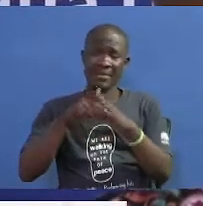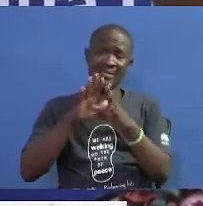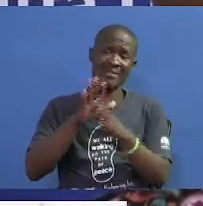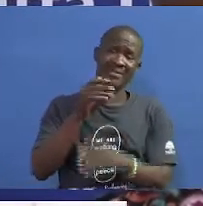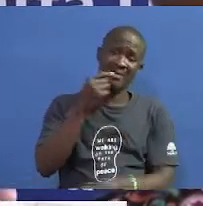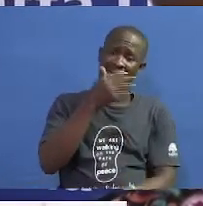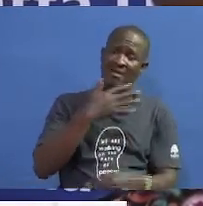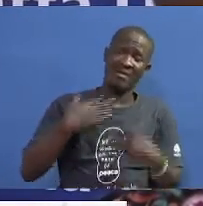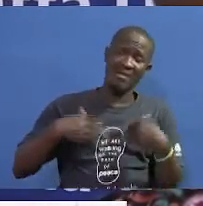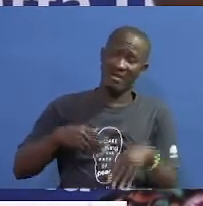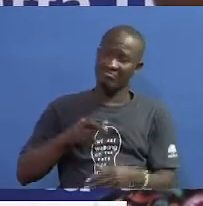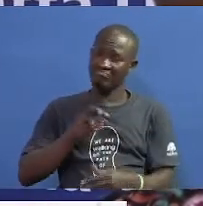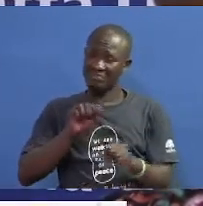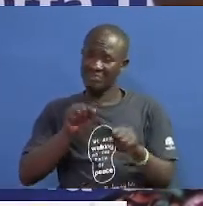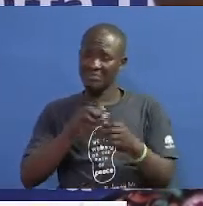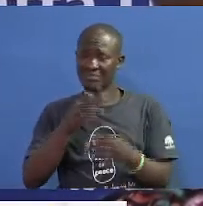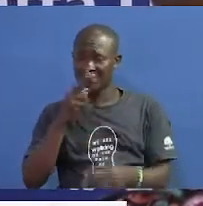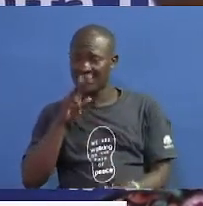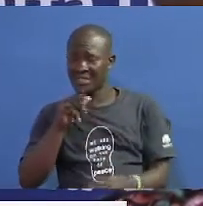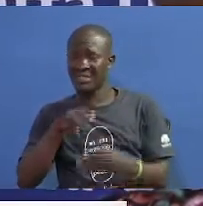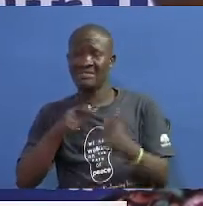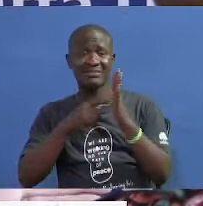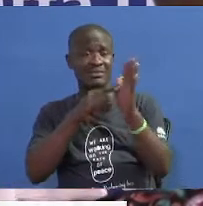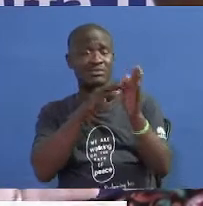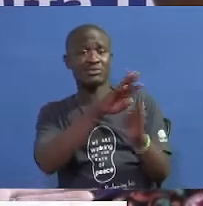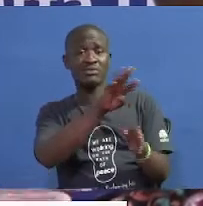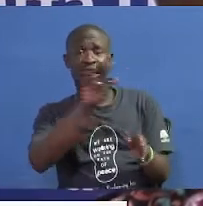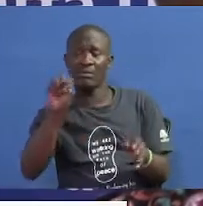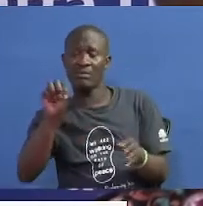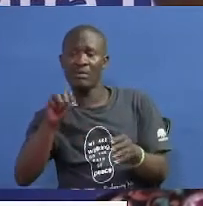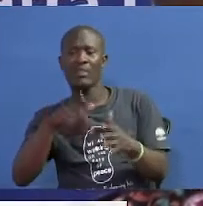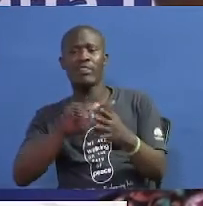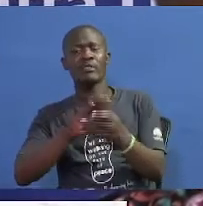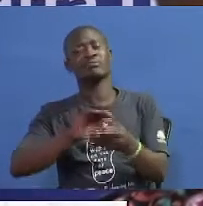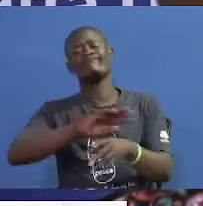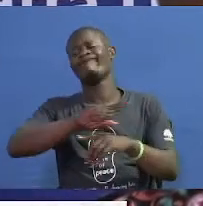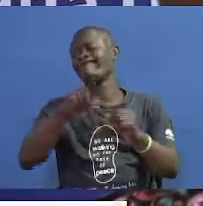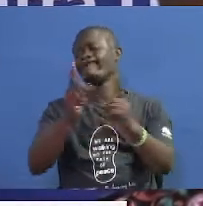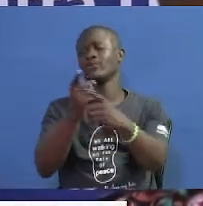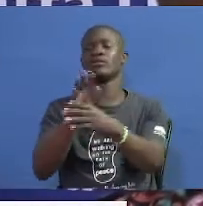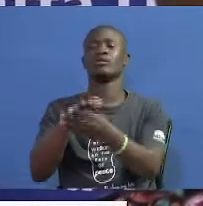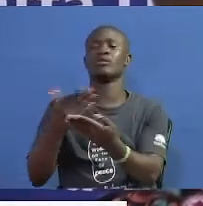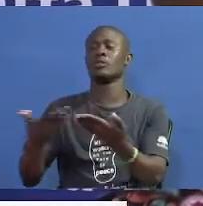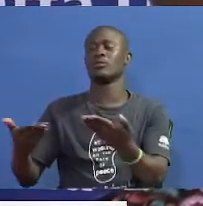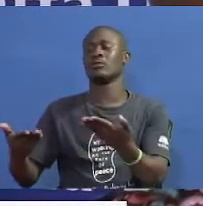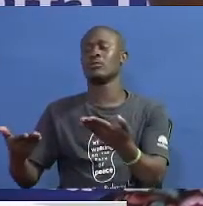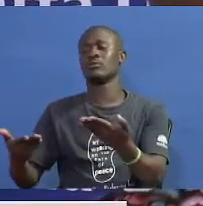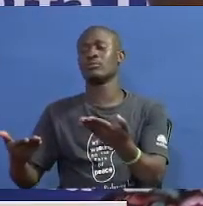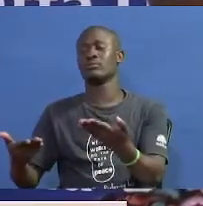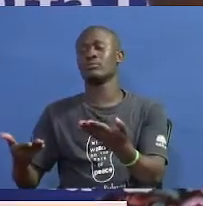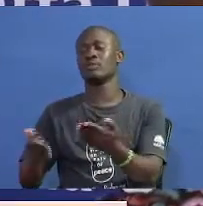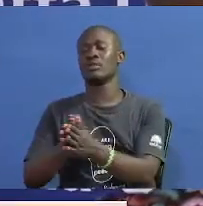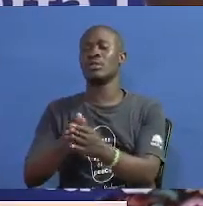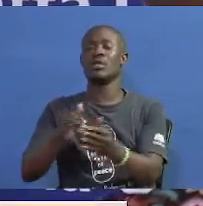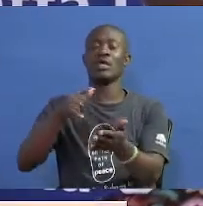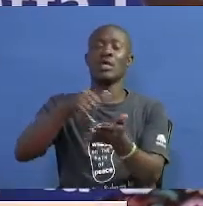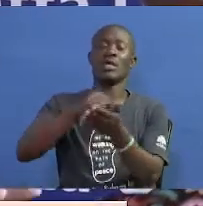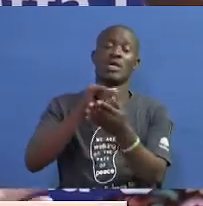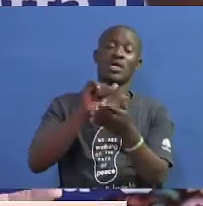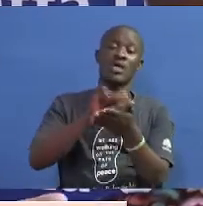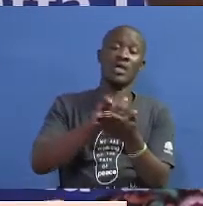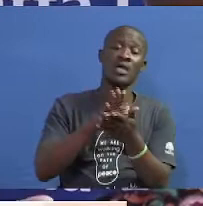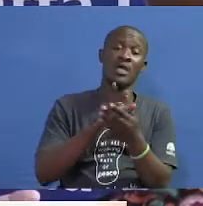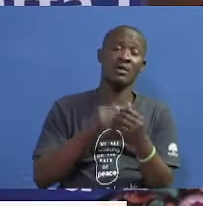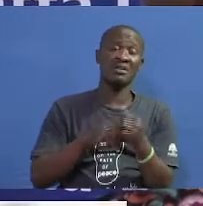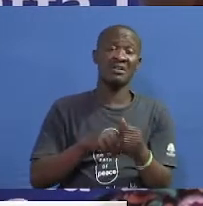And not only can I see it with my own eyes, I can show it to them. And so that's a totally different thing. It's one of my very favorite parts of this, is that